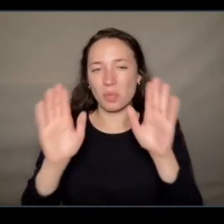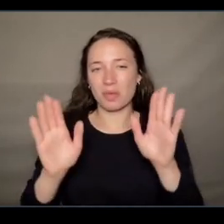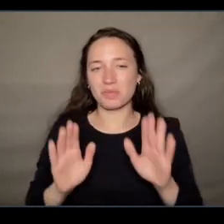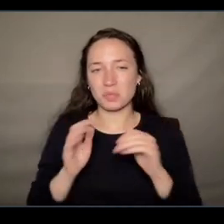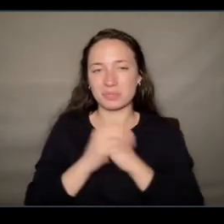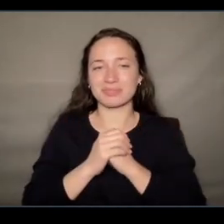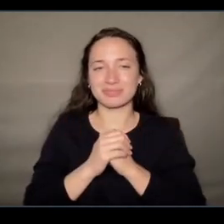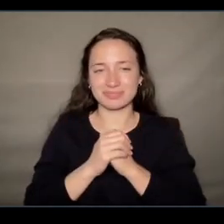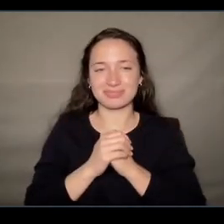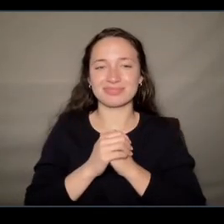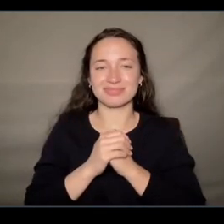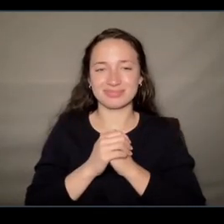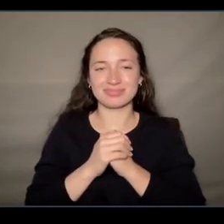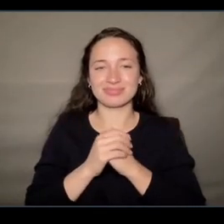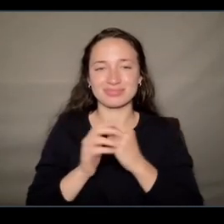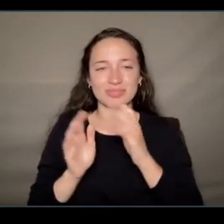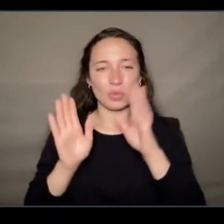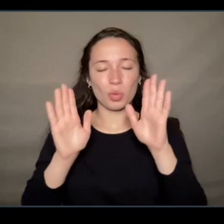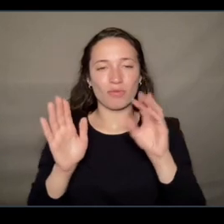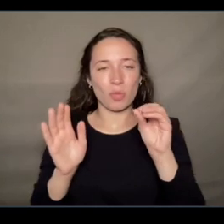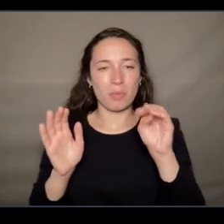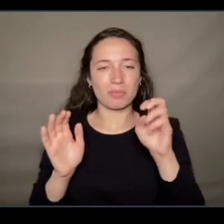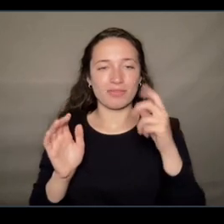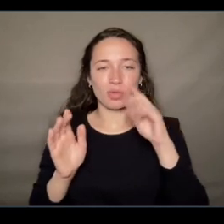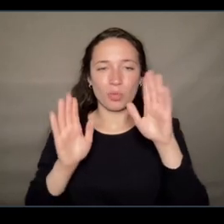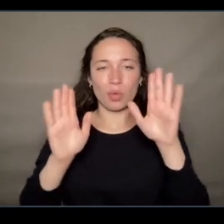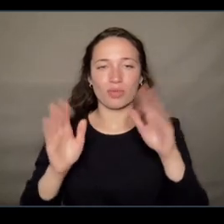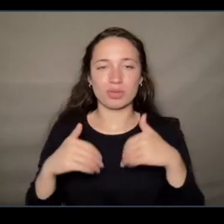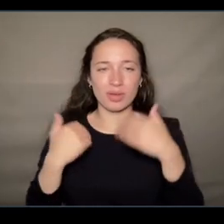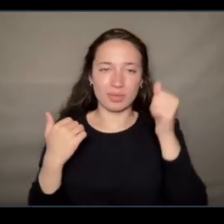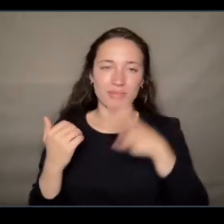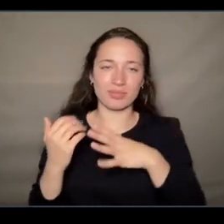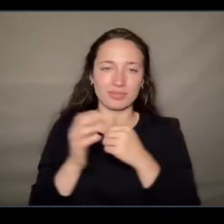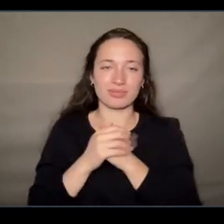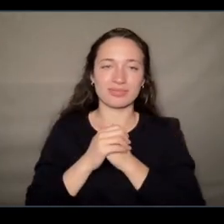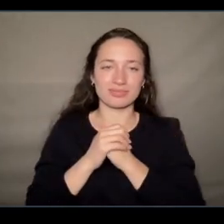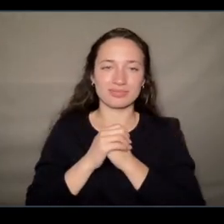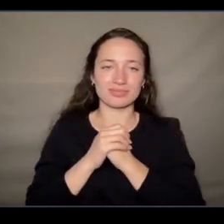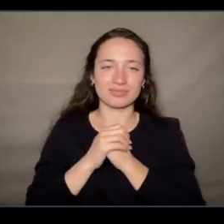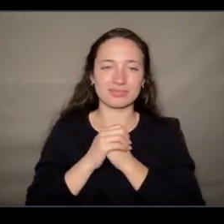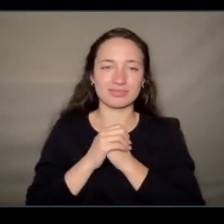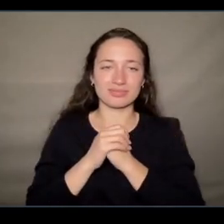wonderful. That's a wonderful omen for a very wonderful young man.